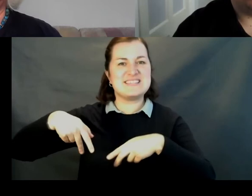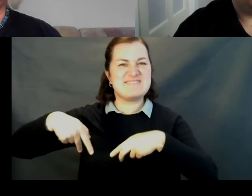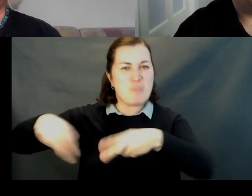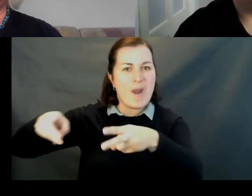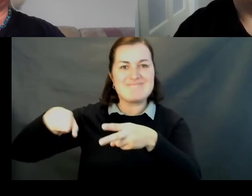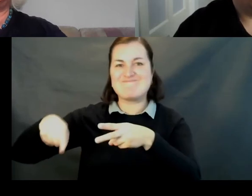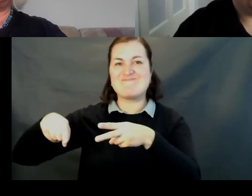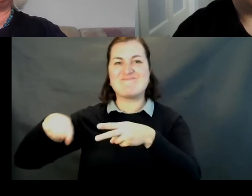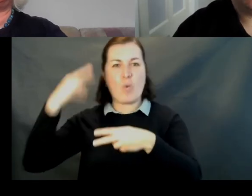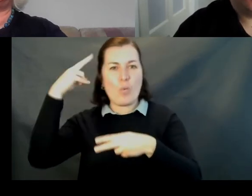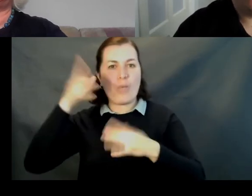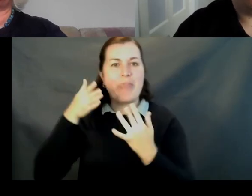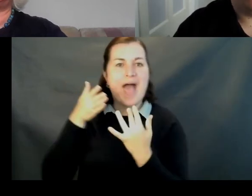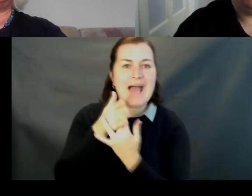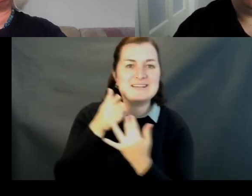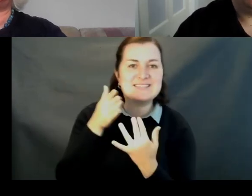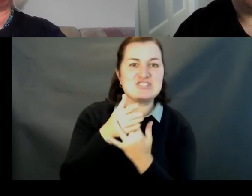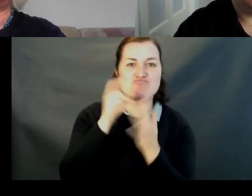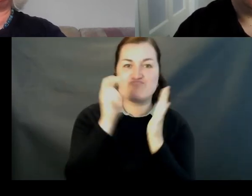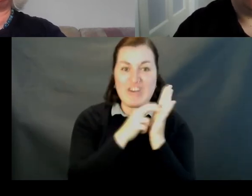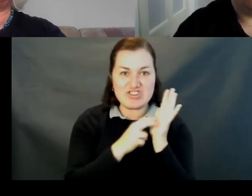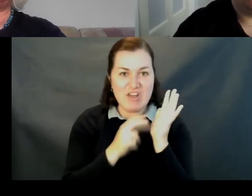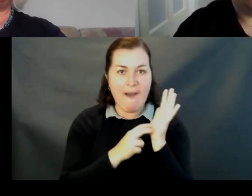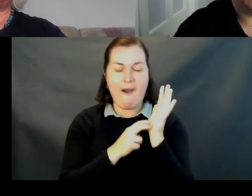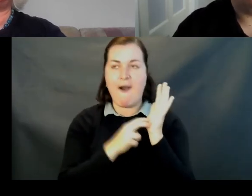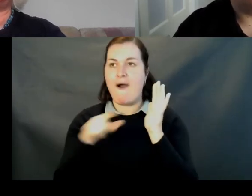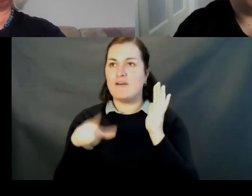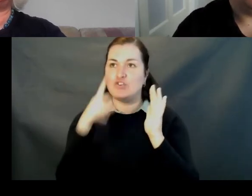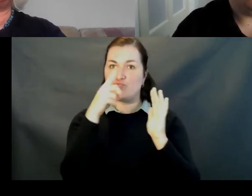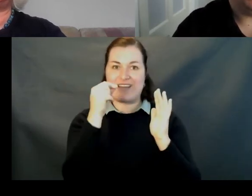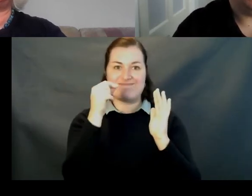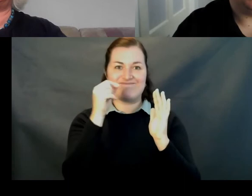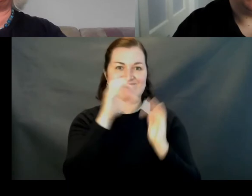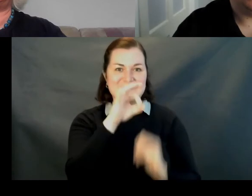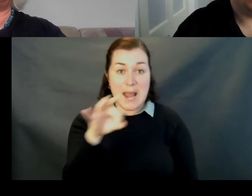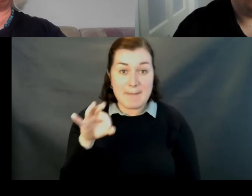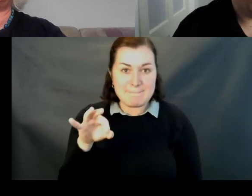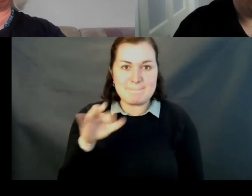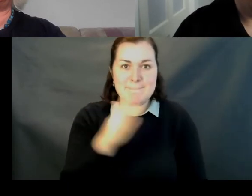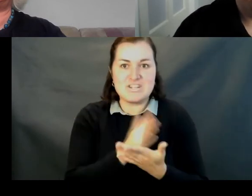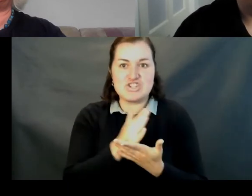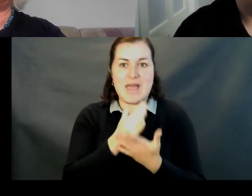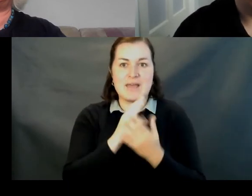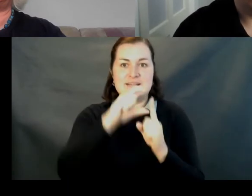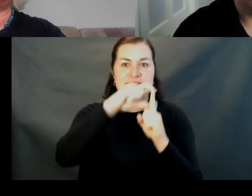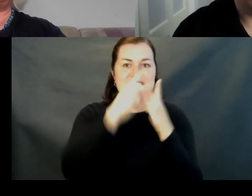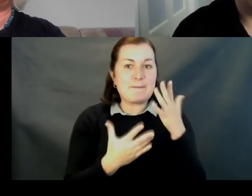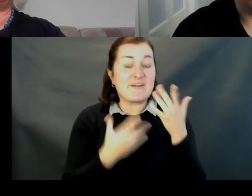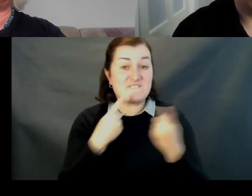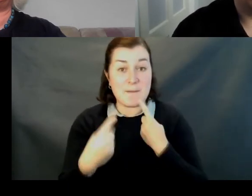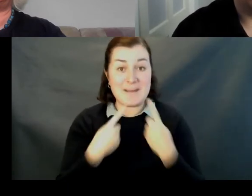disabled, where you can sign up and you share information about your disability, and then we can make sure that